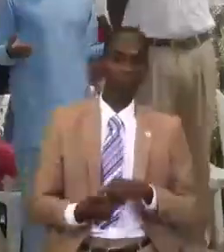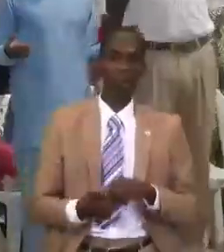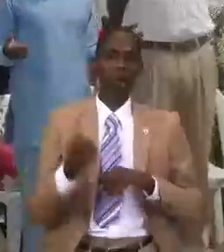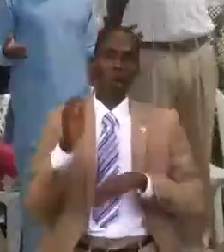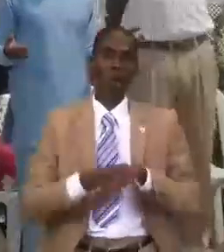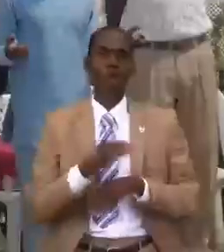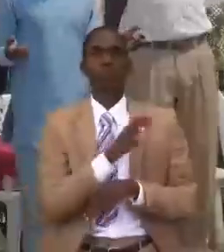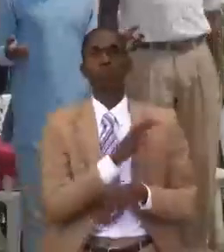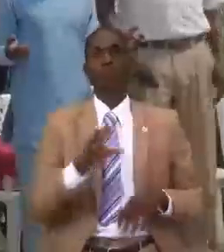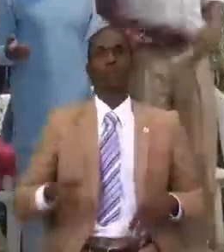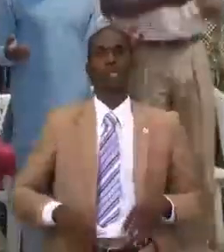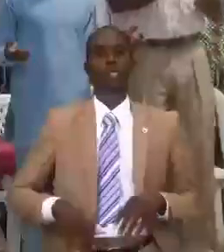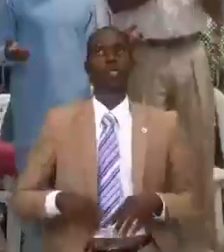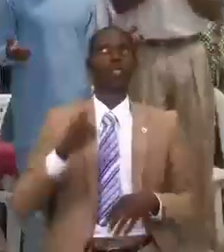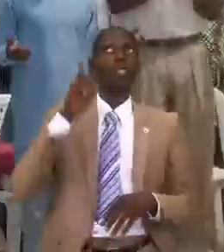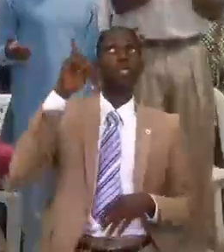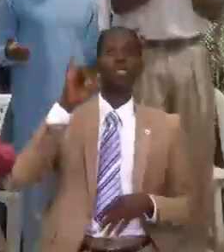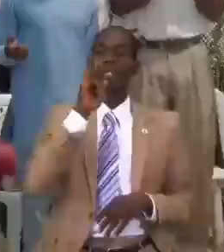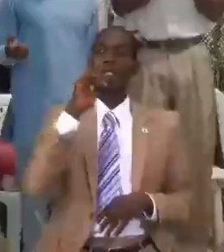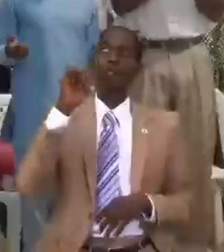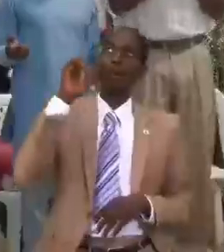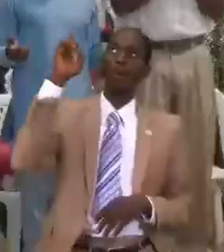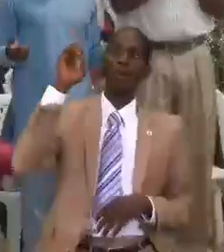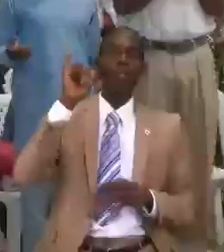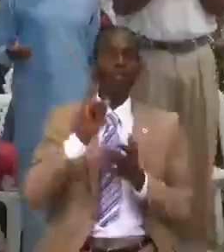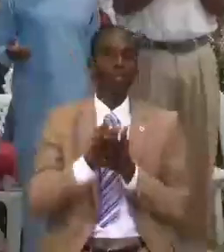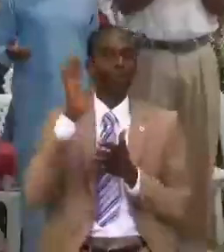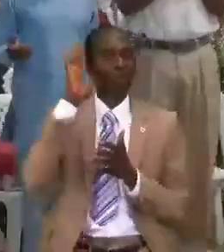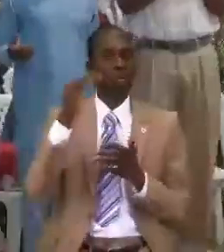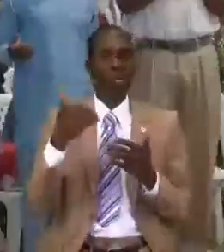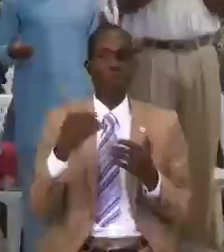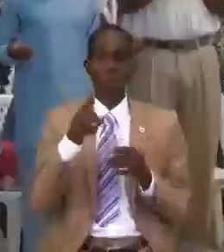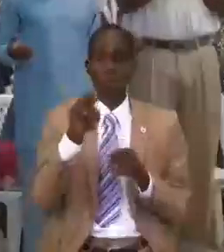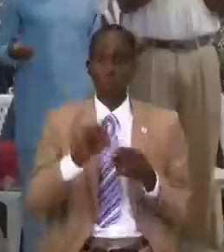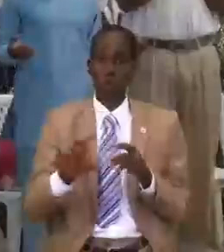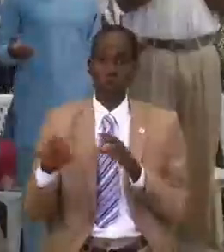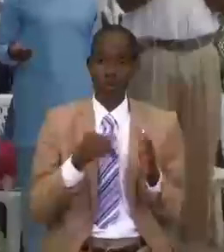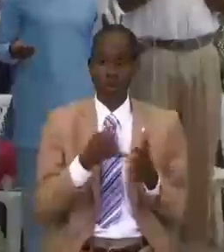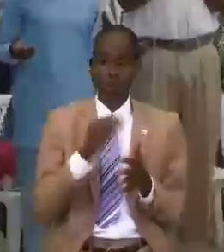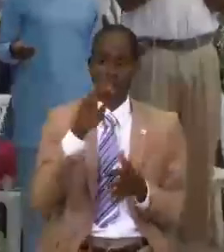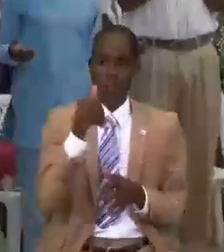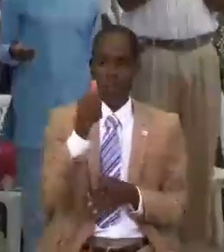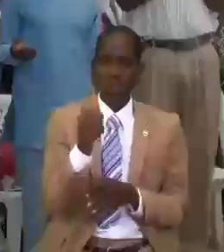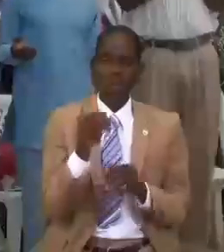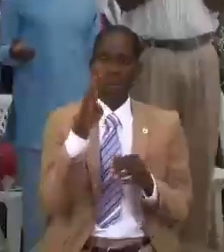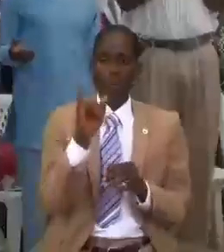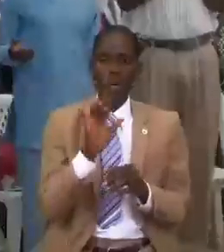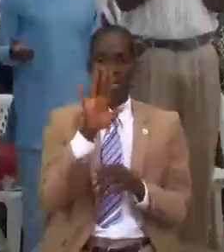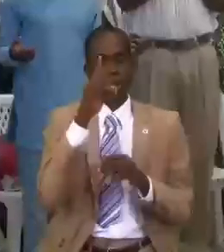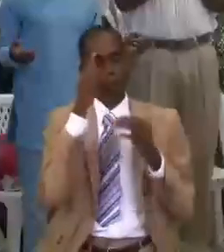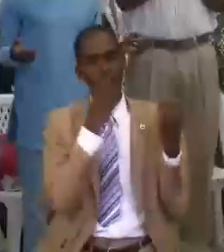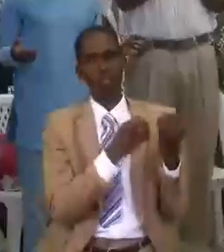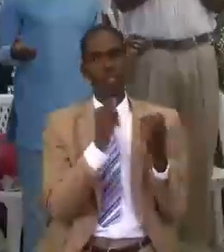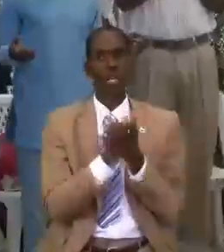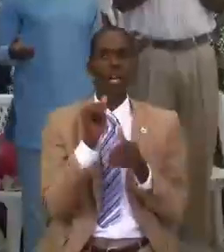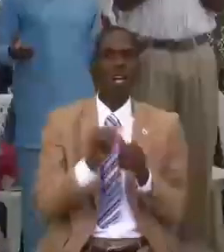do that by yourself and by faith. That every weakness, every feebleness, and everything